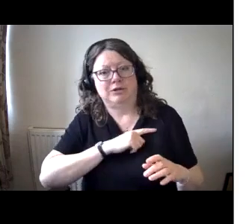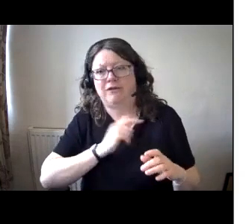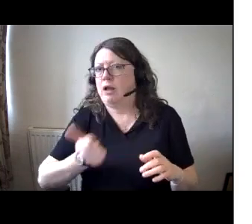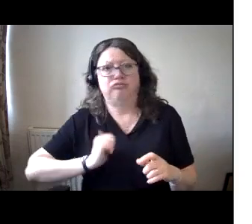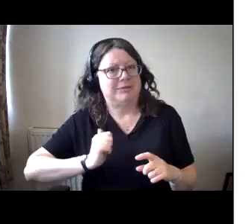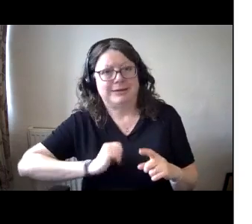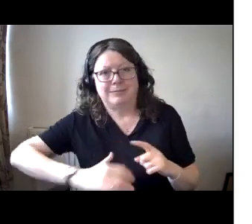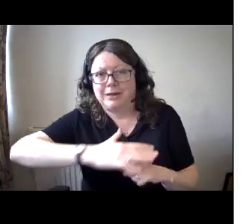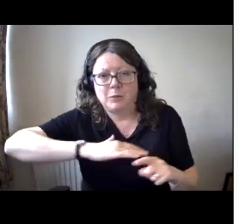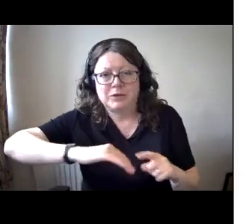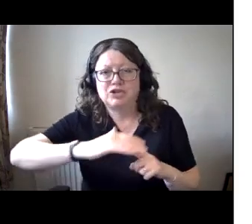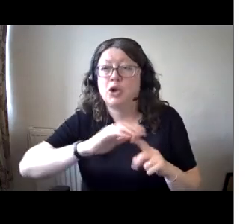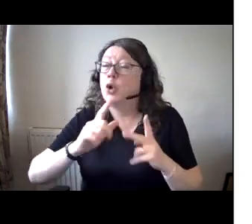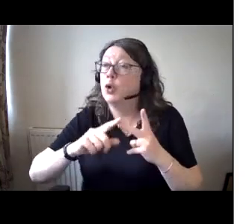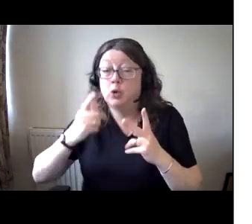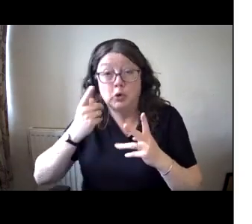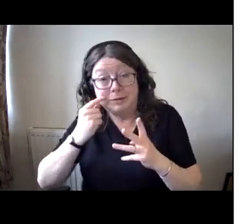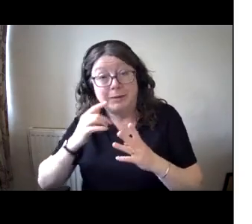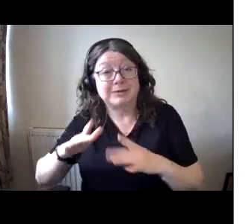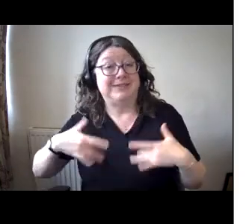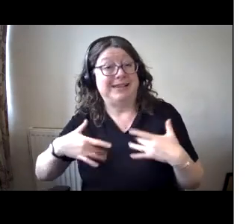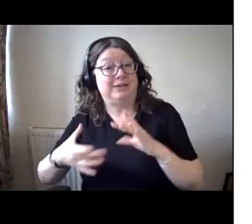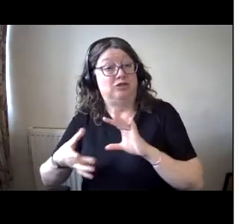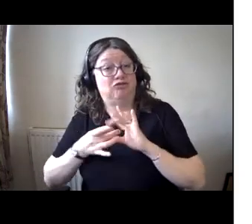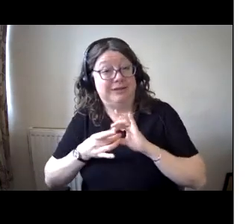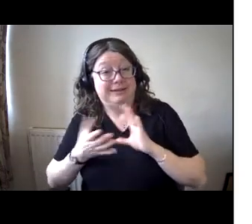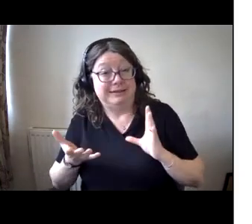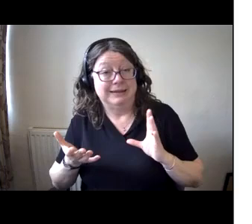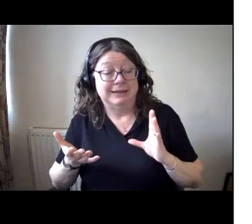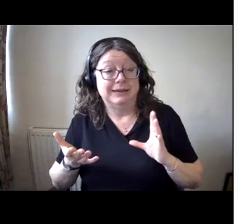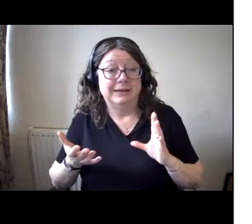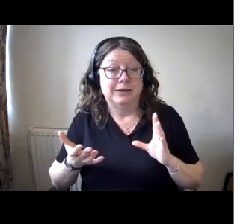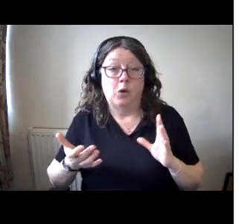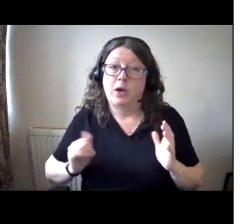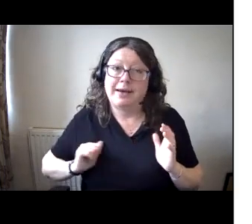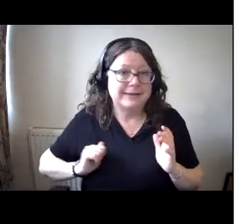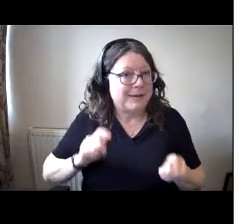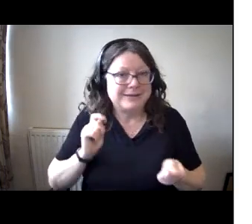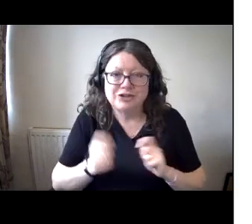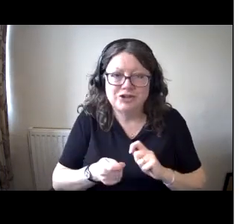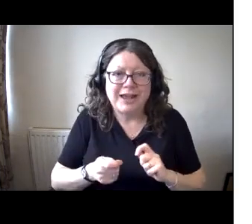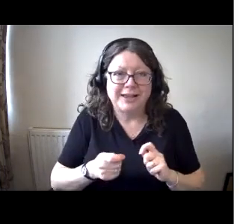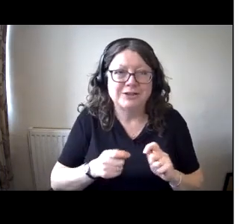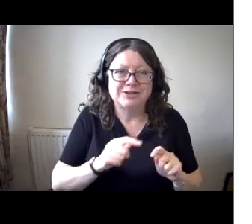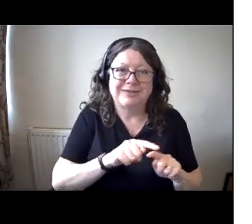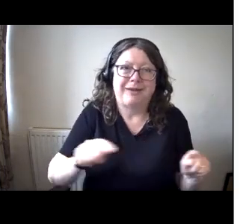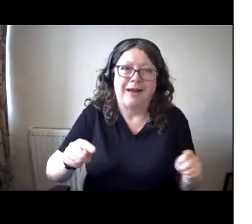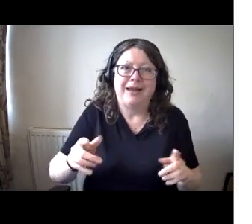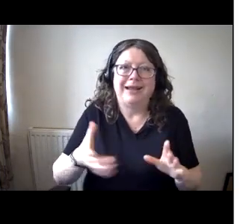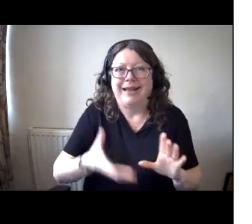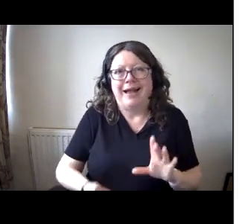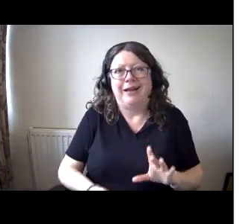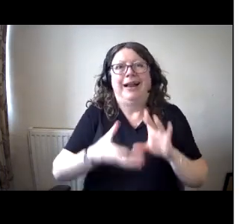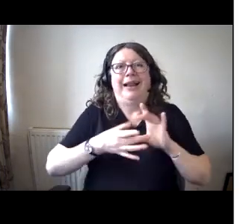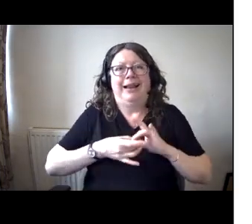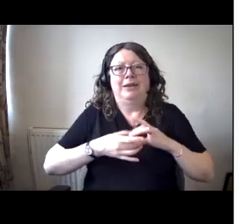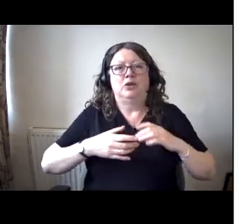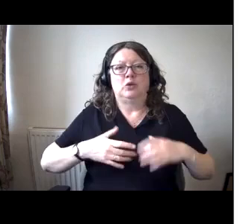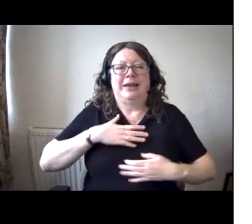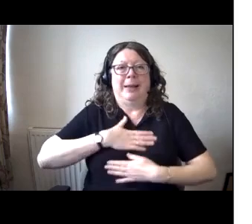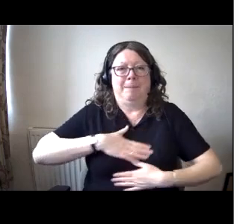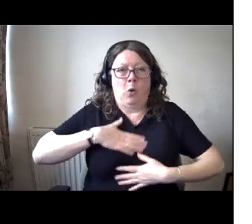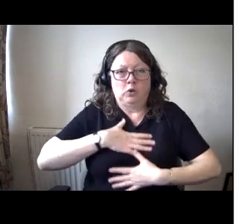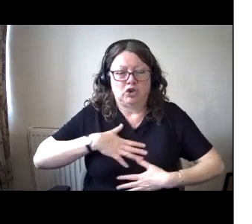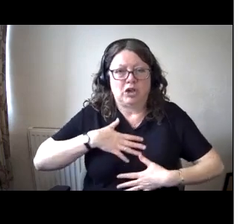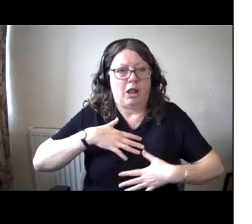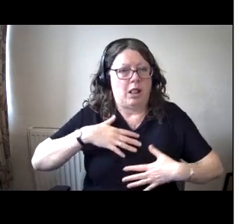sensory differences, unexpected changes. Our young people often can have the amazing ability to be able to